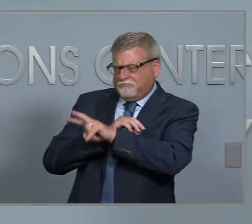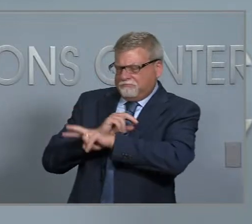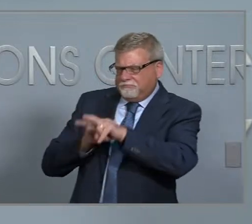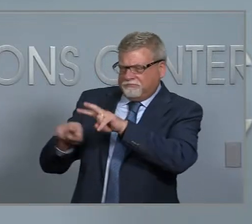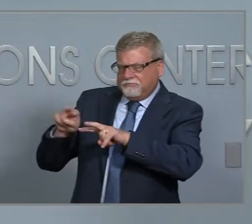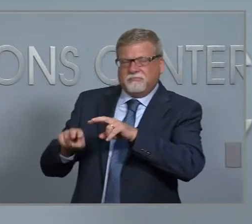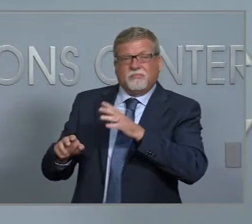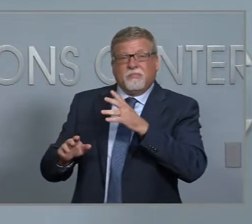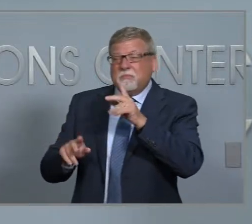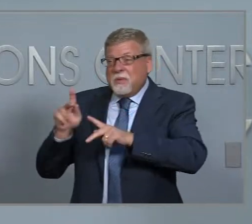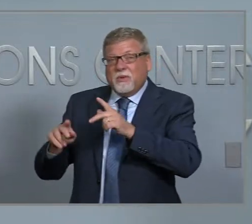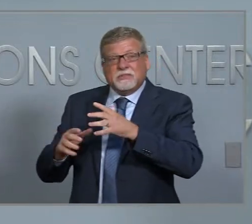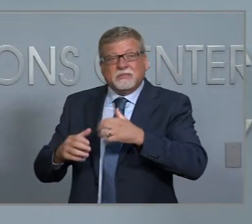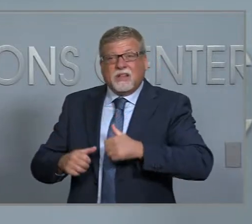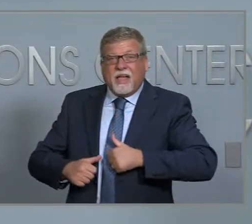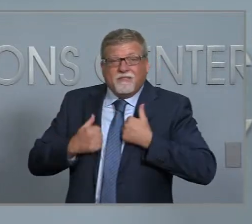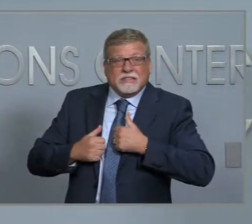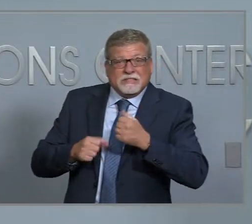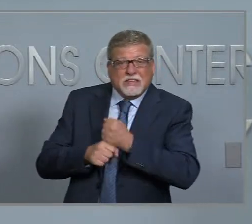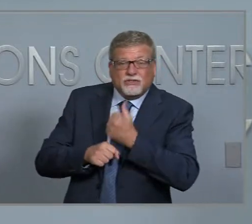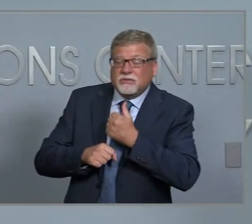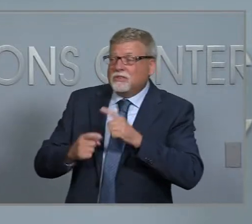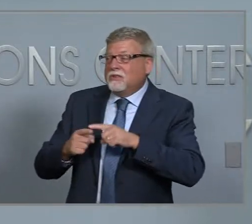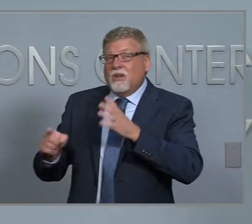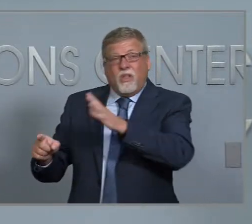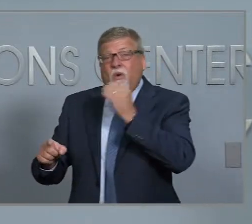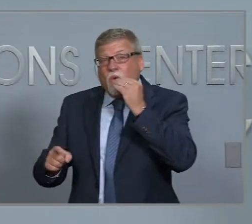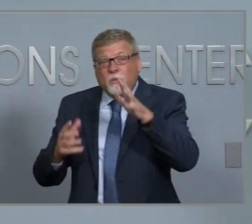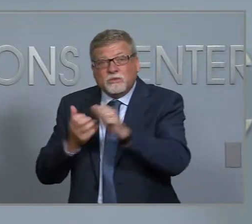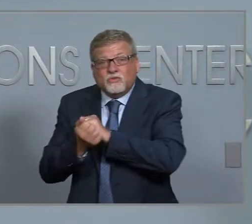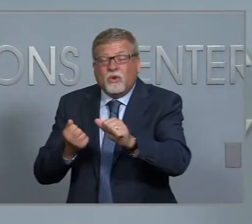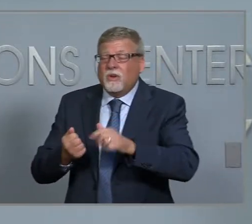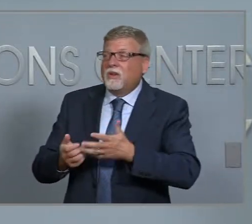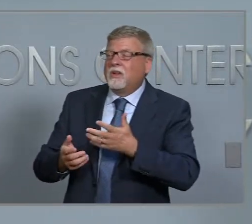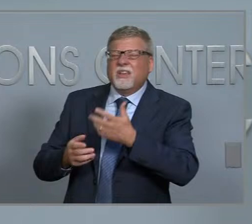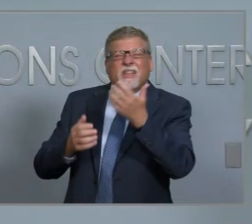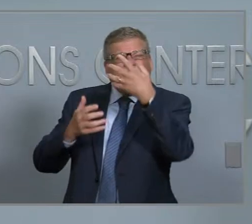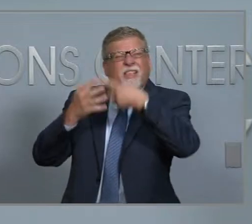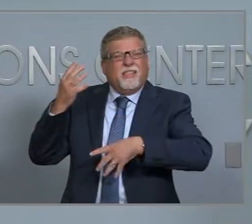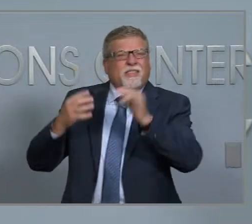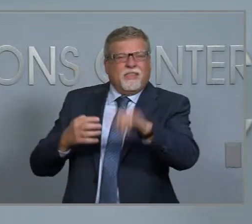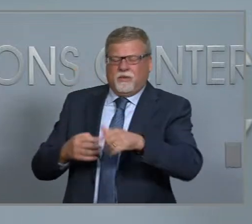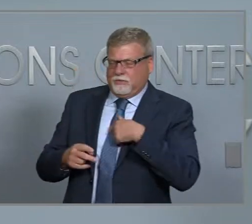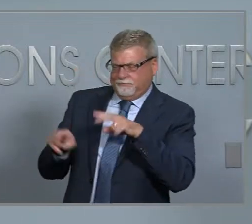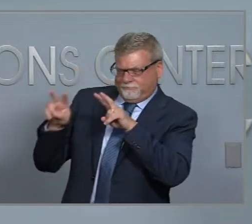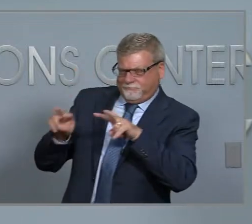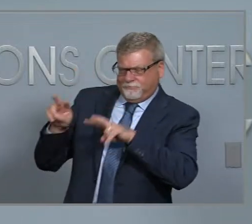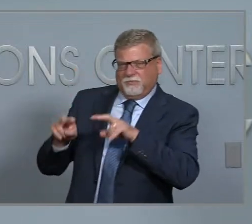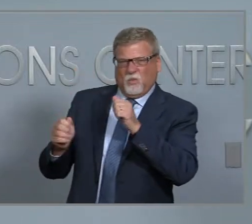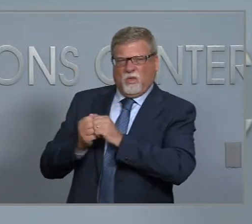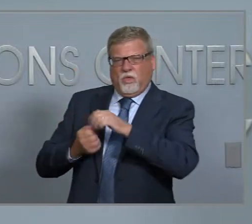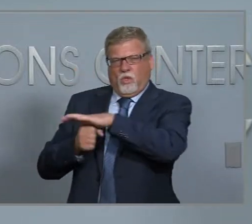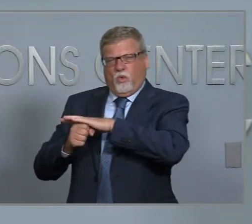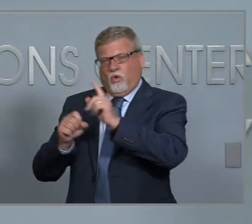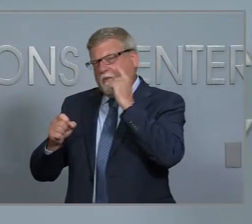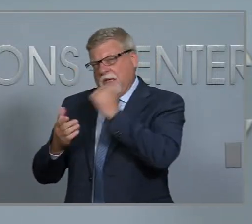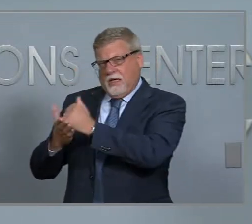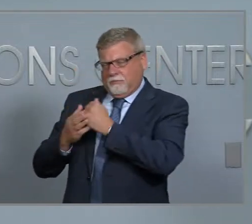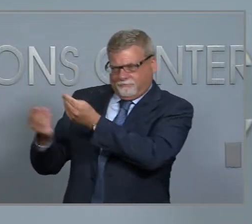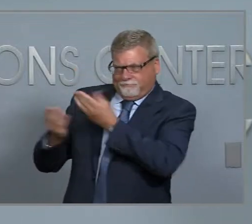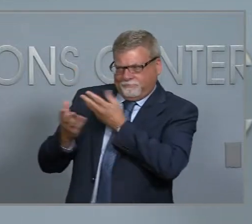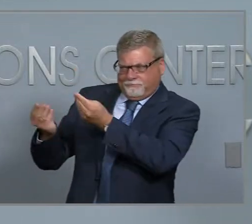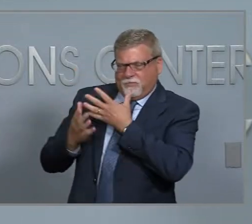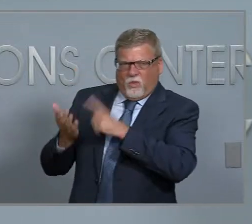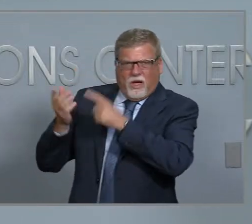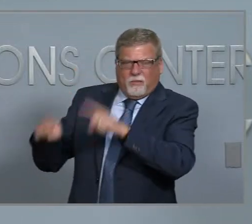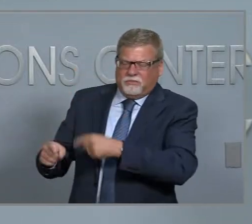as homes. That damage assessment data that we get along with our counties, and then working to validate that